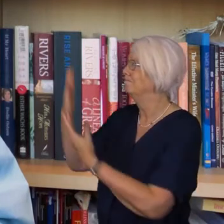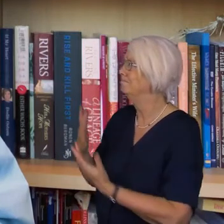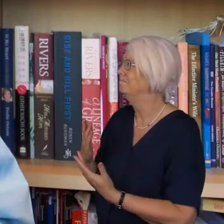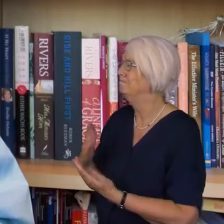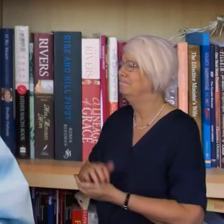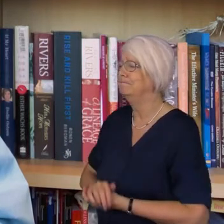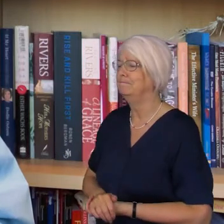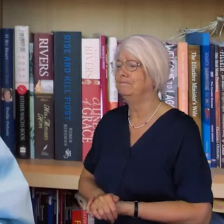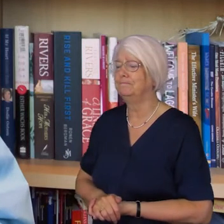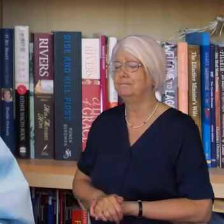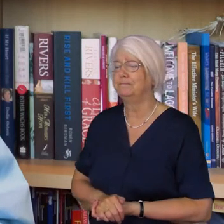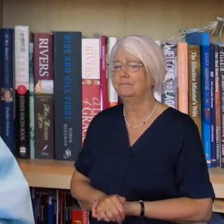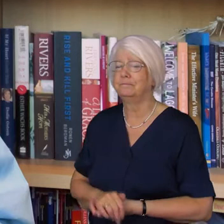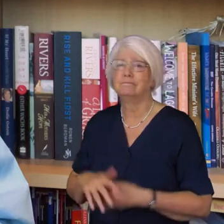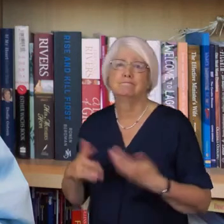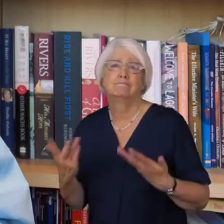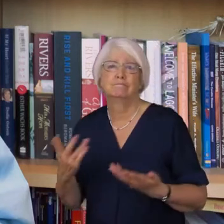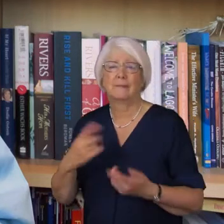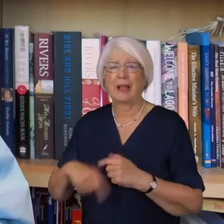Come, Holy Spirit.